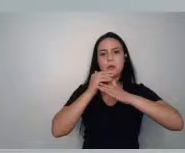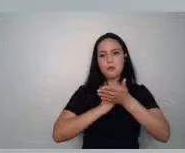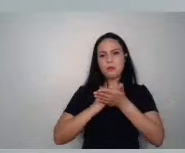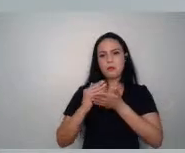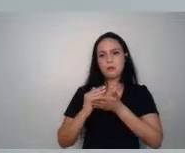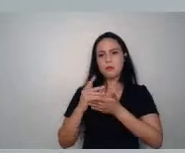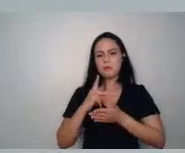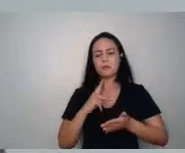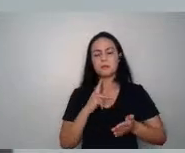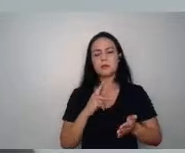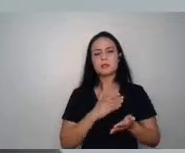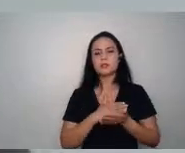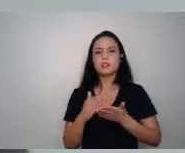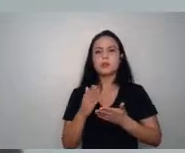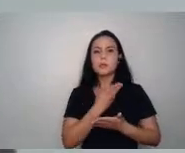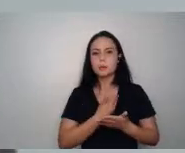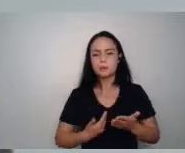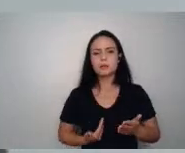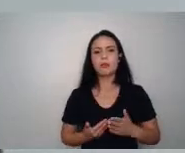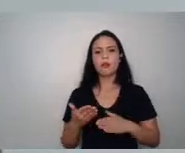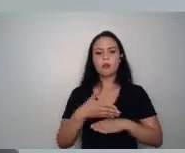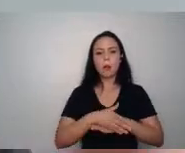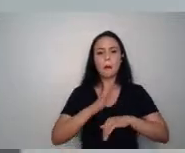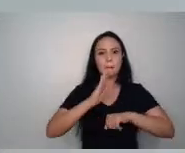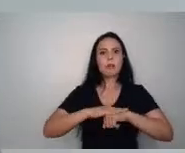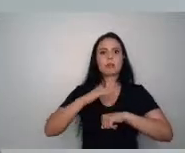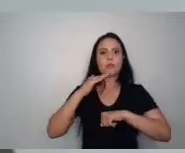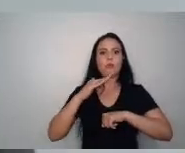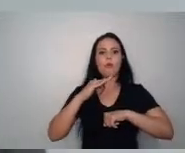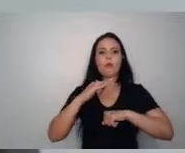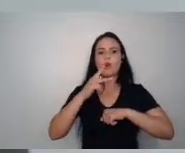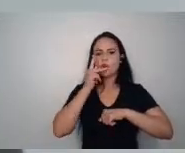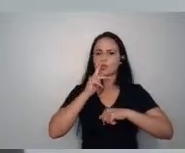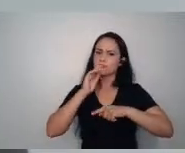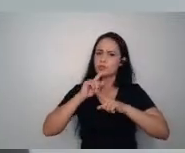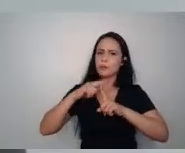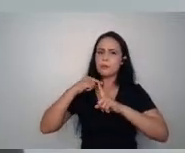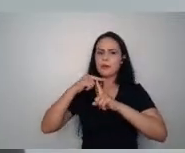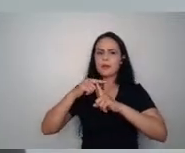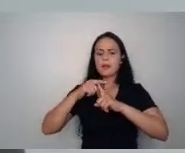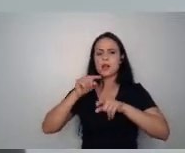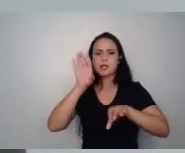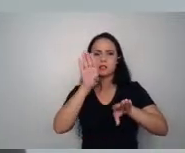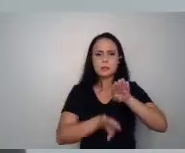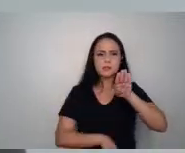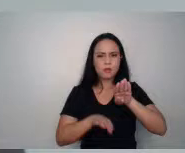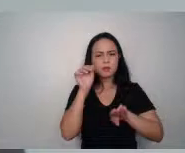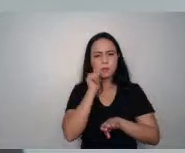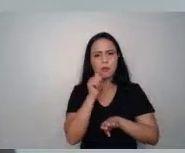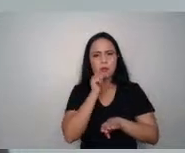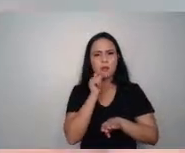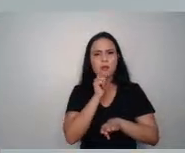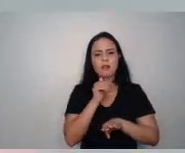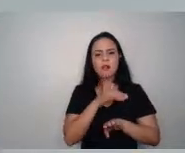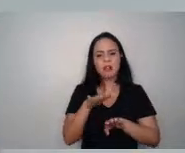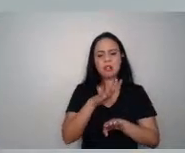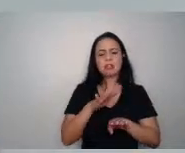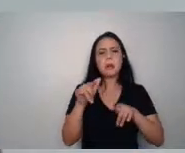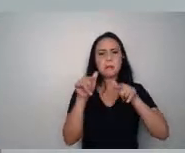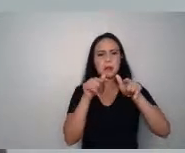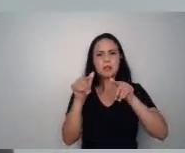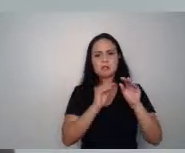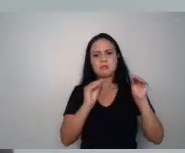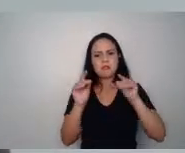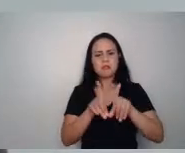of the job market, to be it in the public or in the private sphere. But that increased, and discrimination